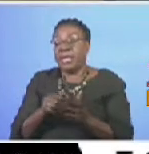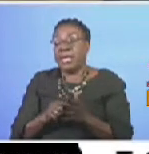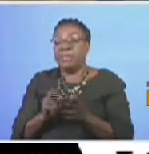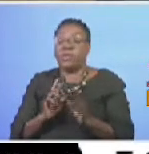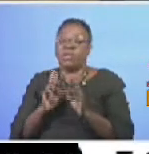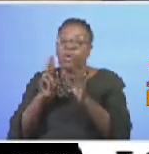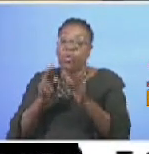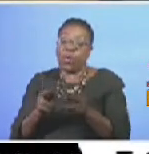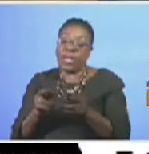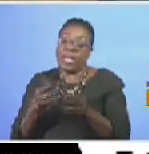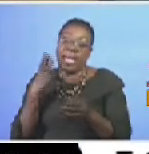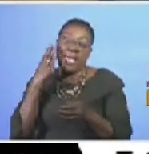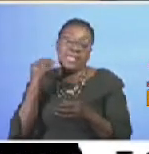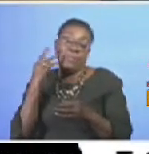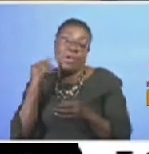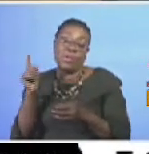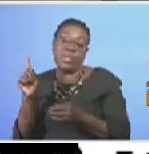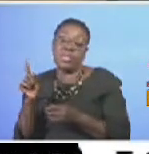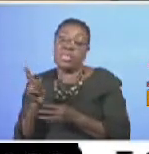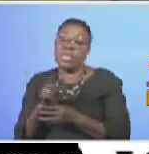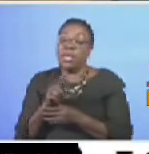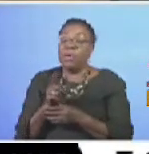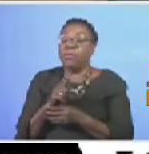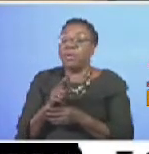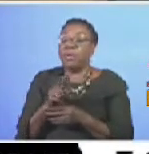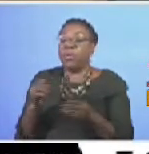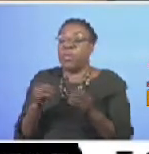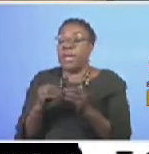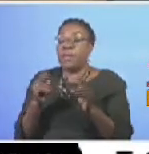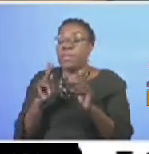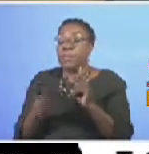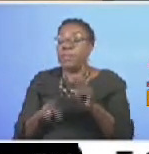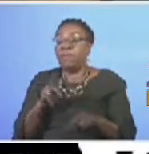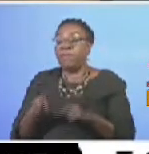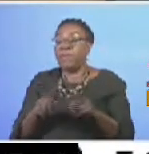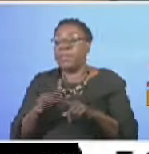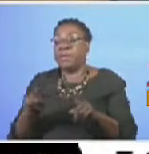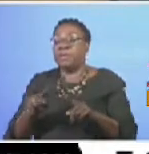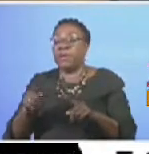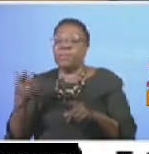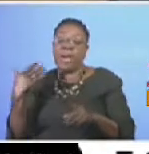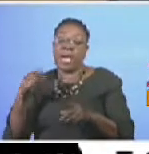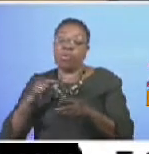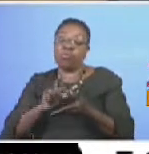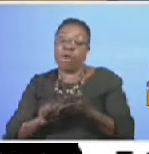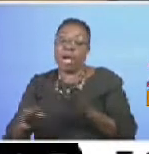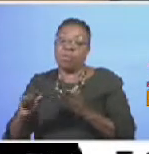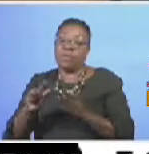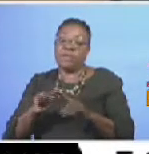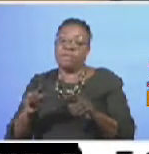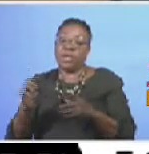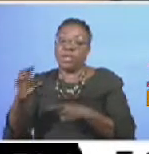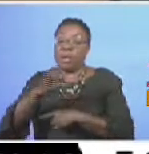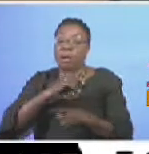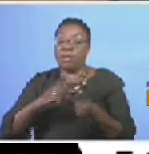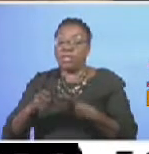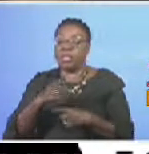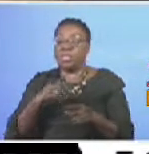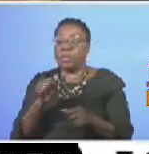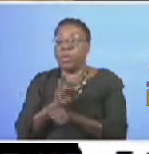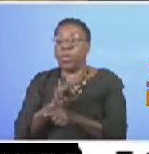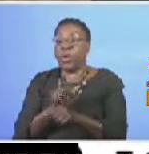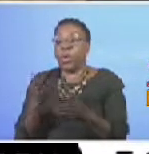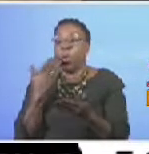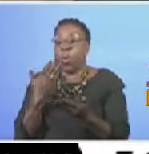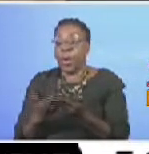rewarding experience. You met people with varying backgrounds, different cultures and all of that, and we gelled together.